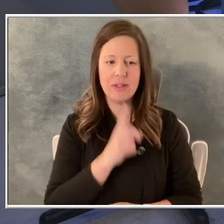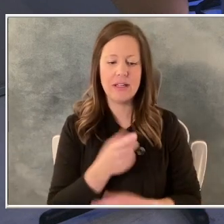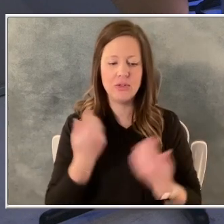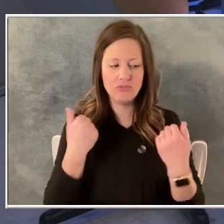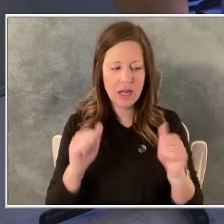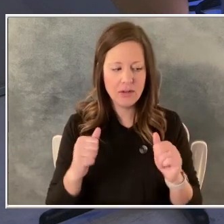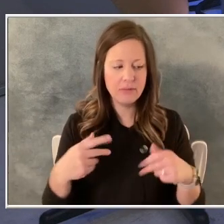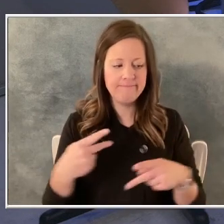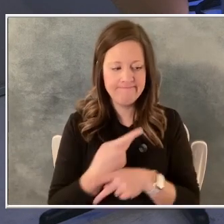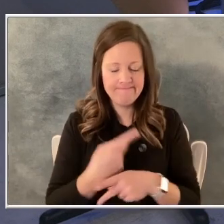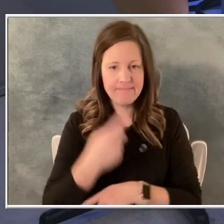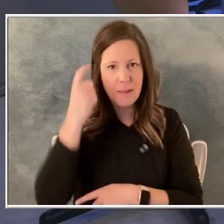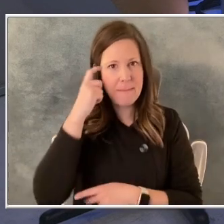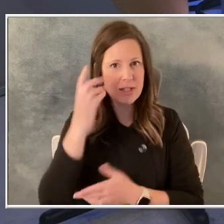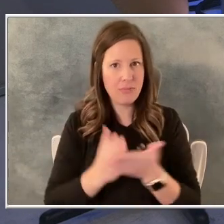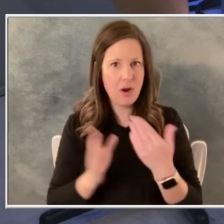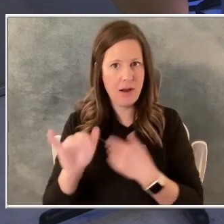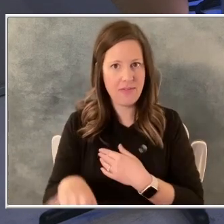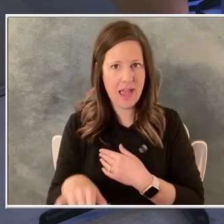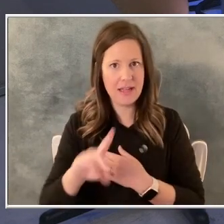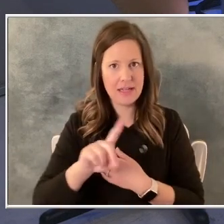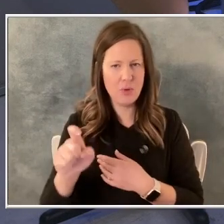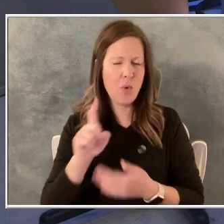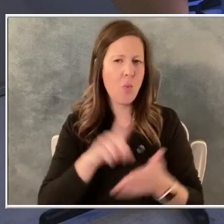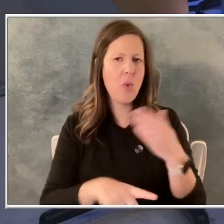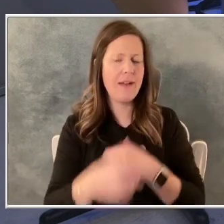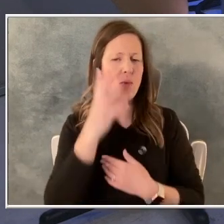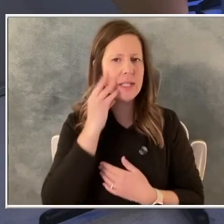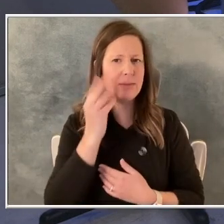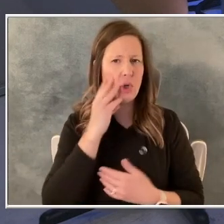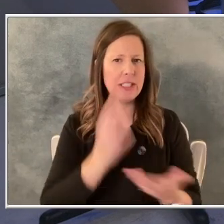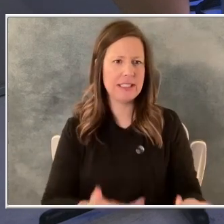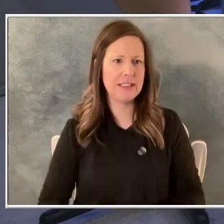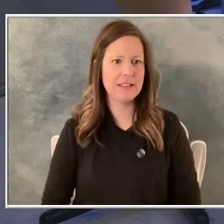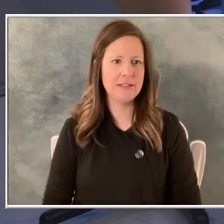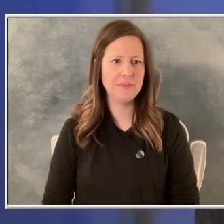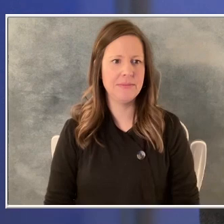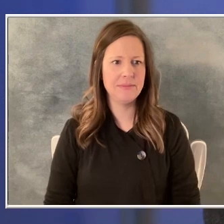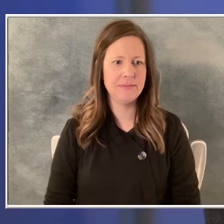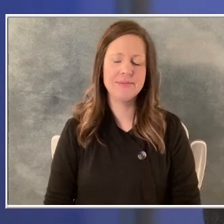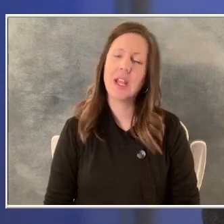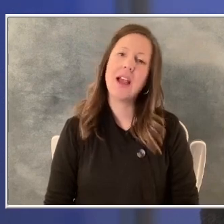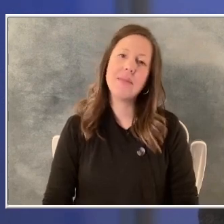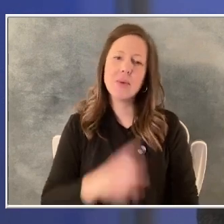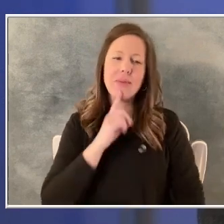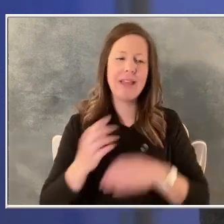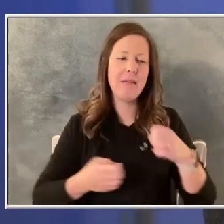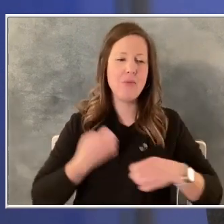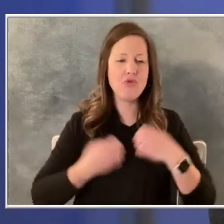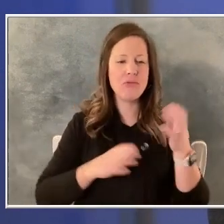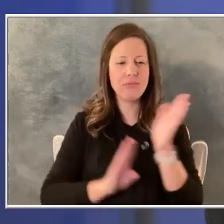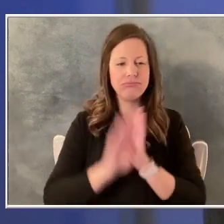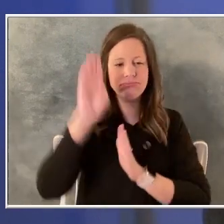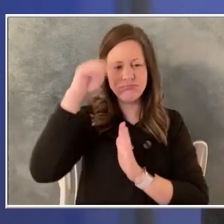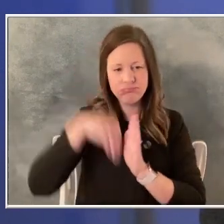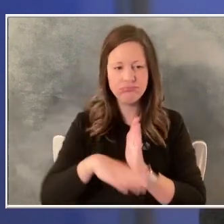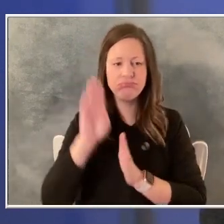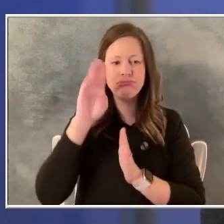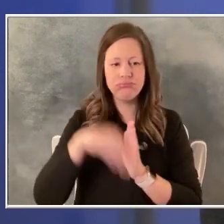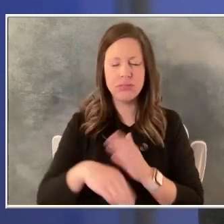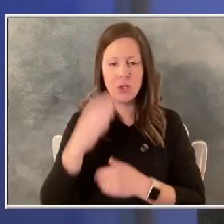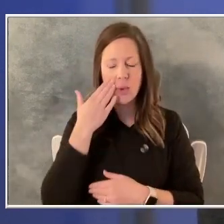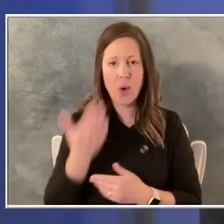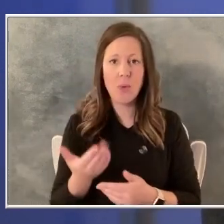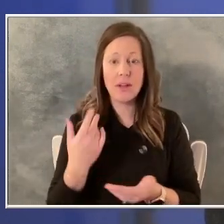this diagnosis. What have you experienced personally? That's a roller coaster. You have your ups and downs. Some days you cry a